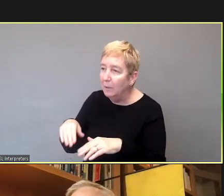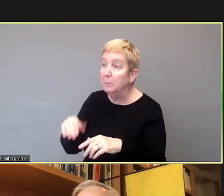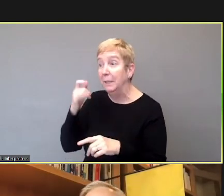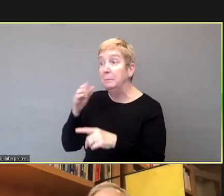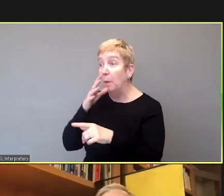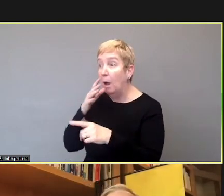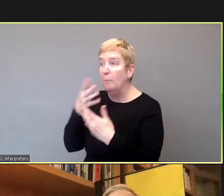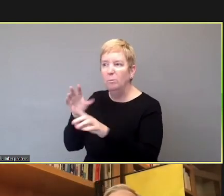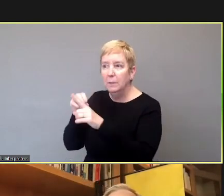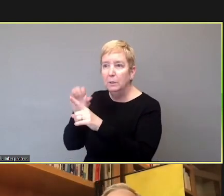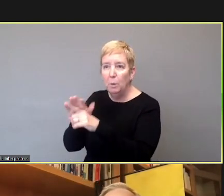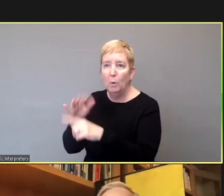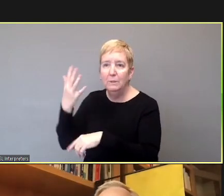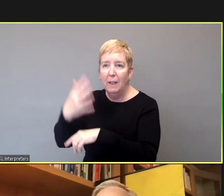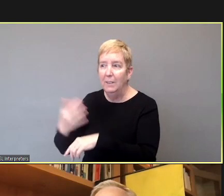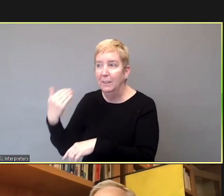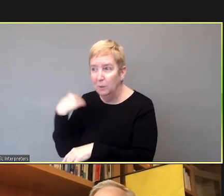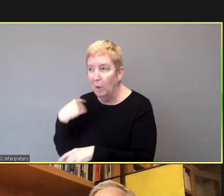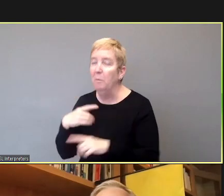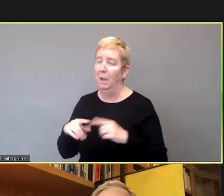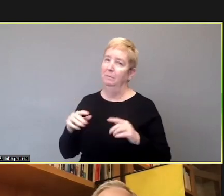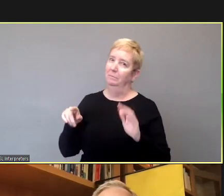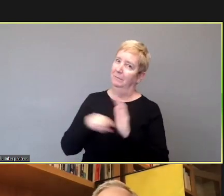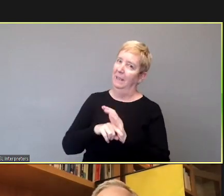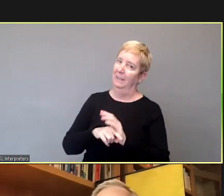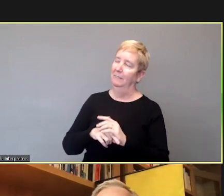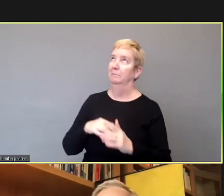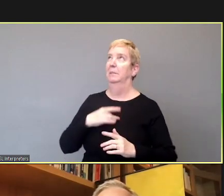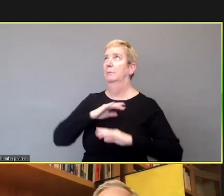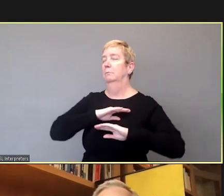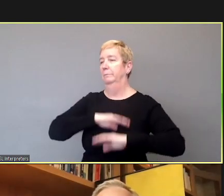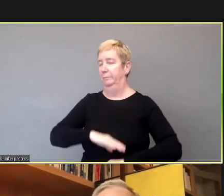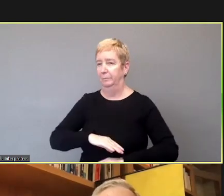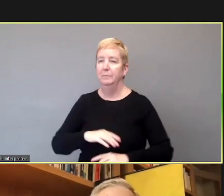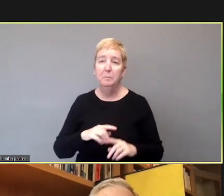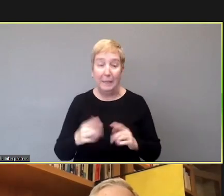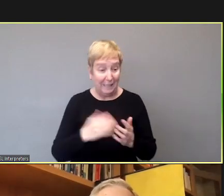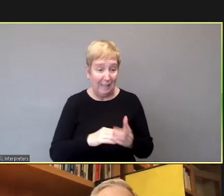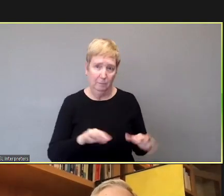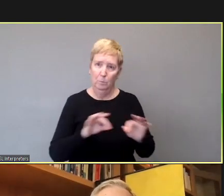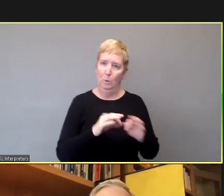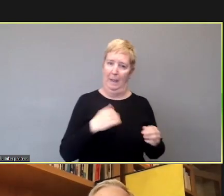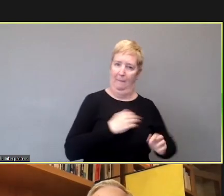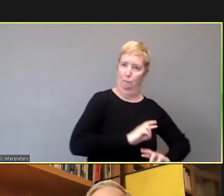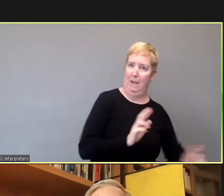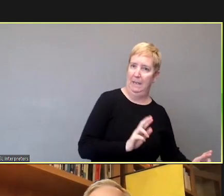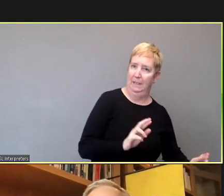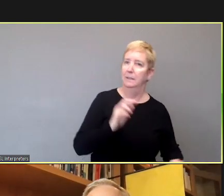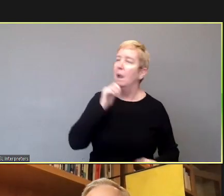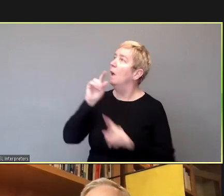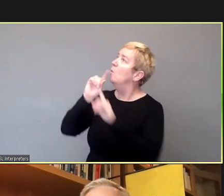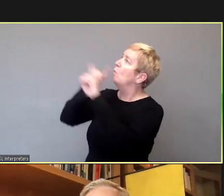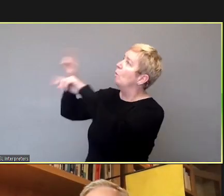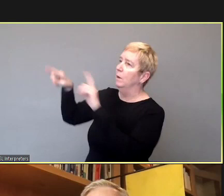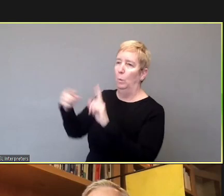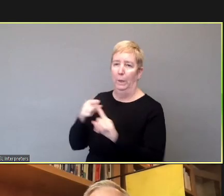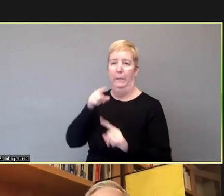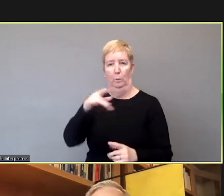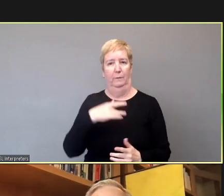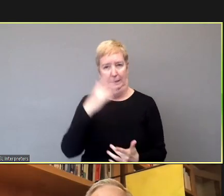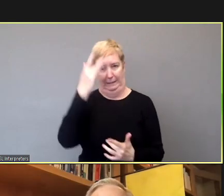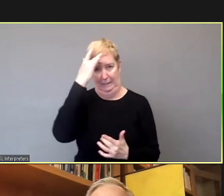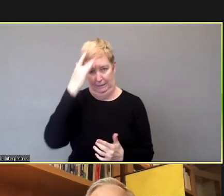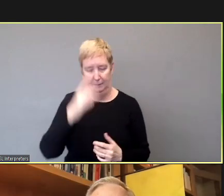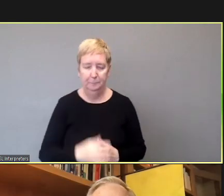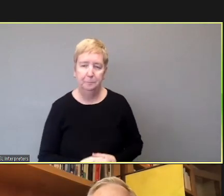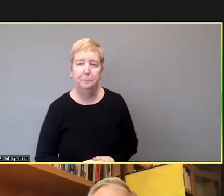days ago and she was negative. So that was reassuring. So that's what's happening now. I feel like I want to thank all of our partners,